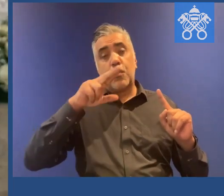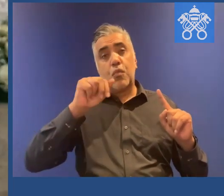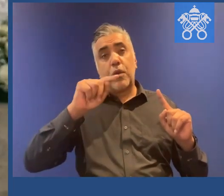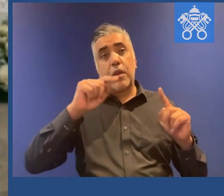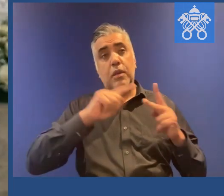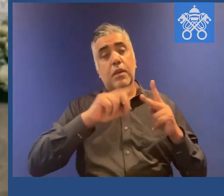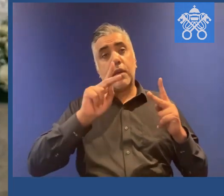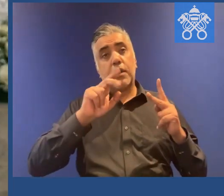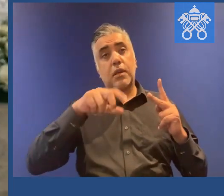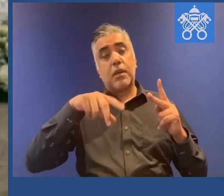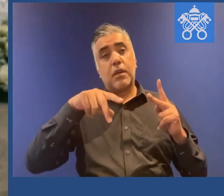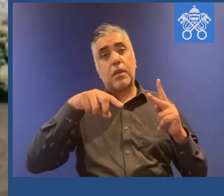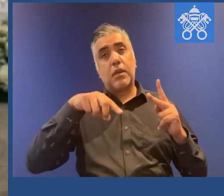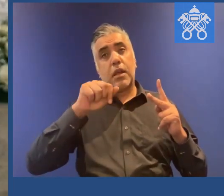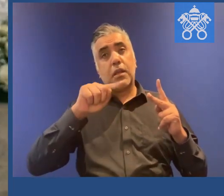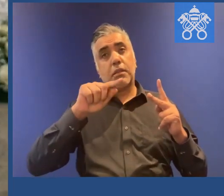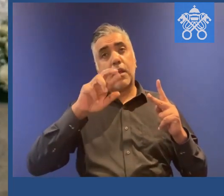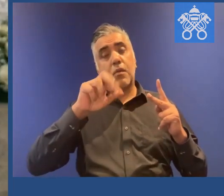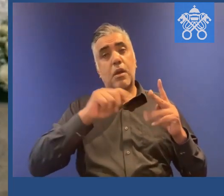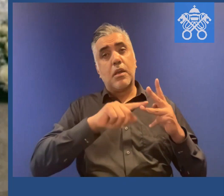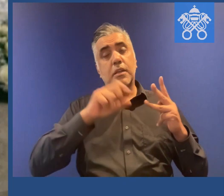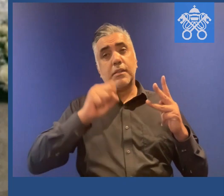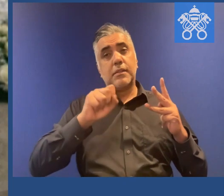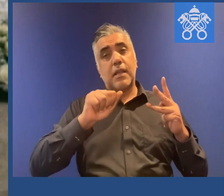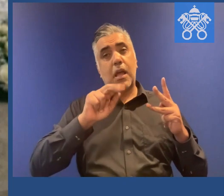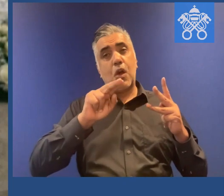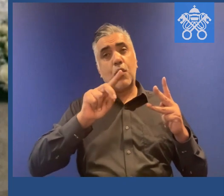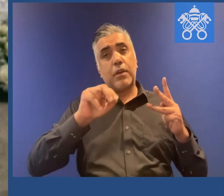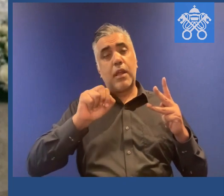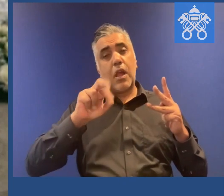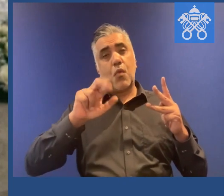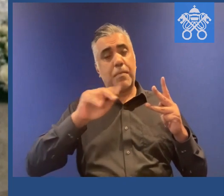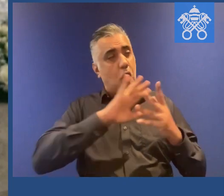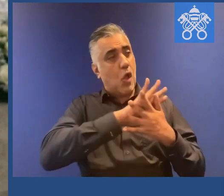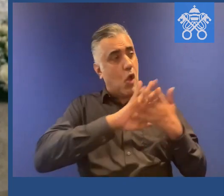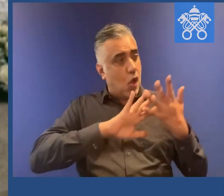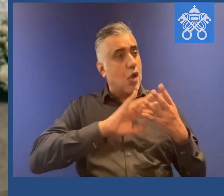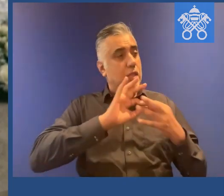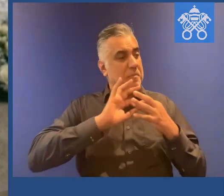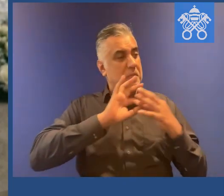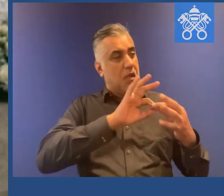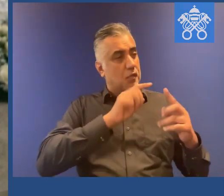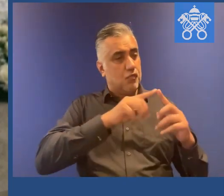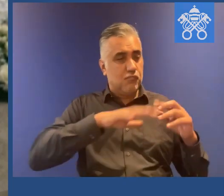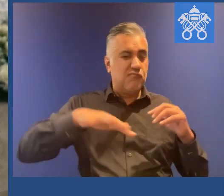Saudi Arabia, all of whom belong to the Apostolic Vicariate of Northern Arabia.